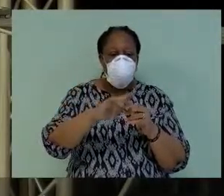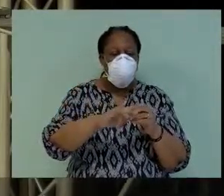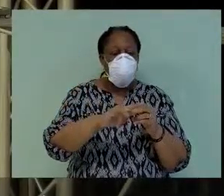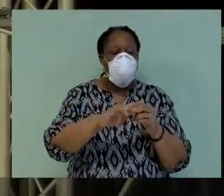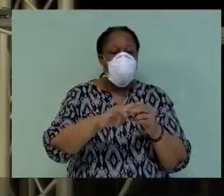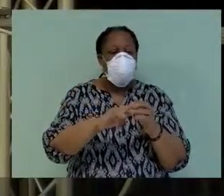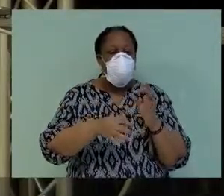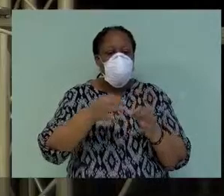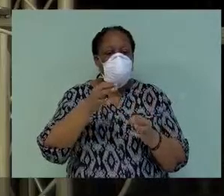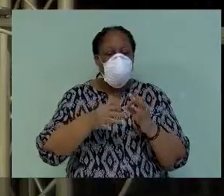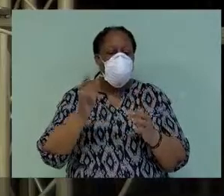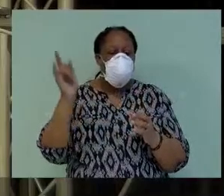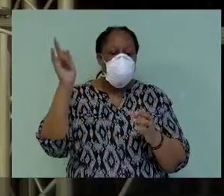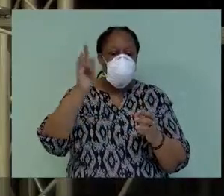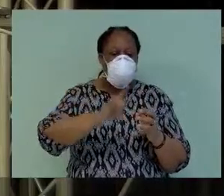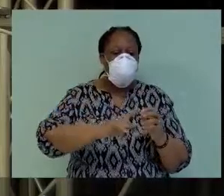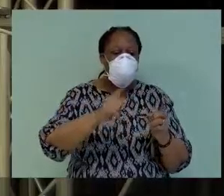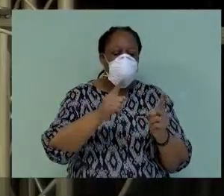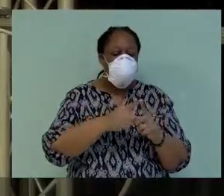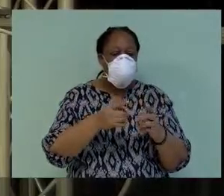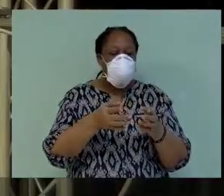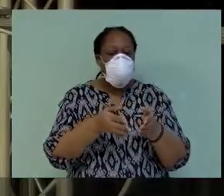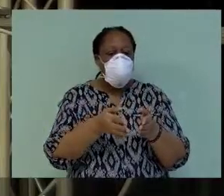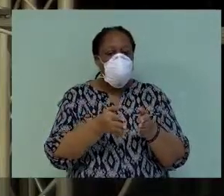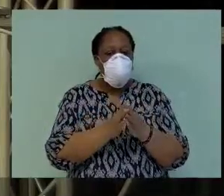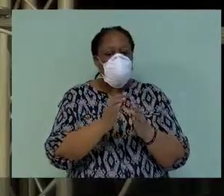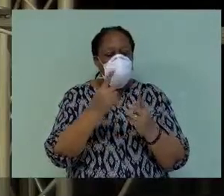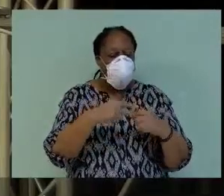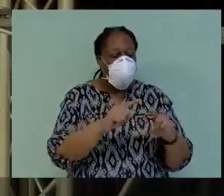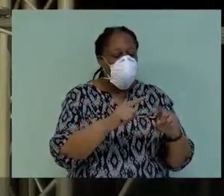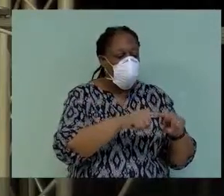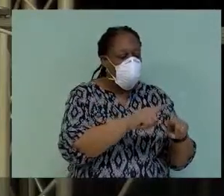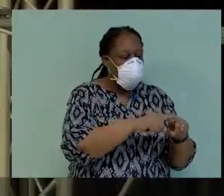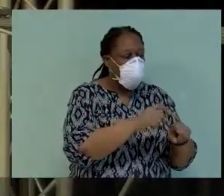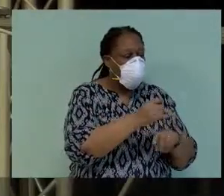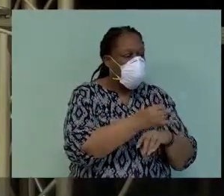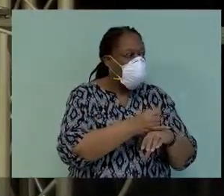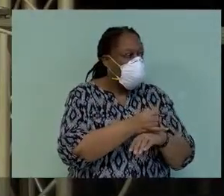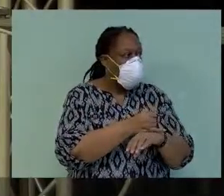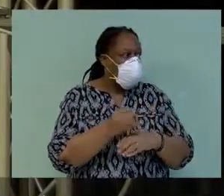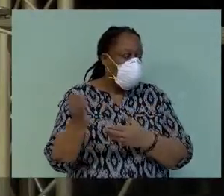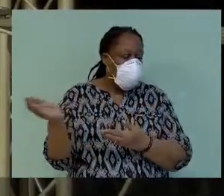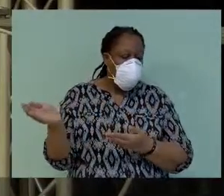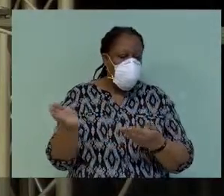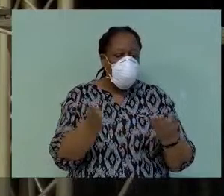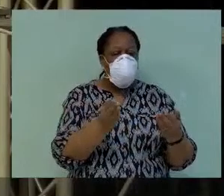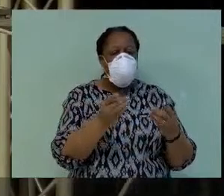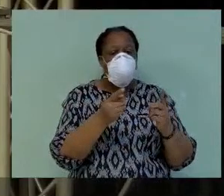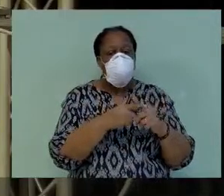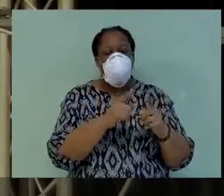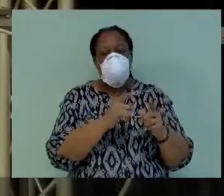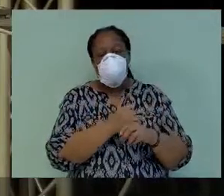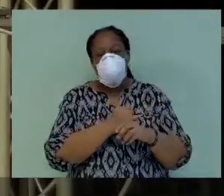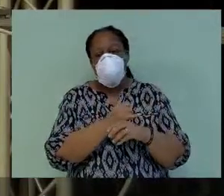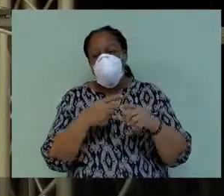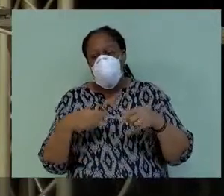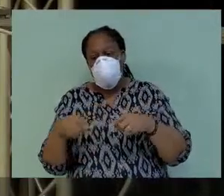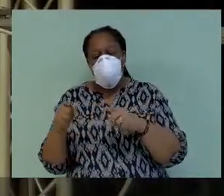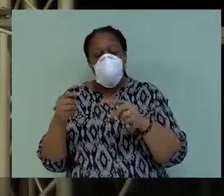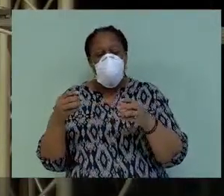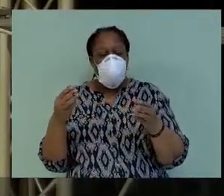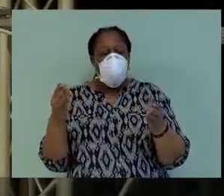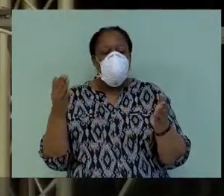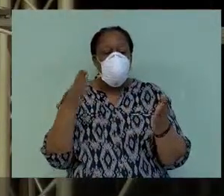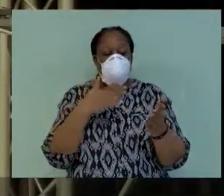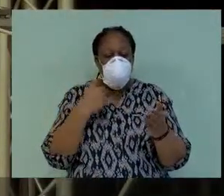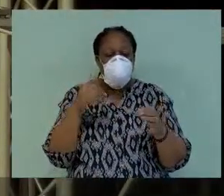case where LIAT is attempting to do an island hopping route to pick up people who it deems stranded, including from St.